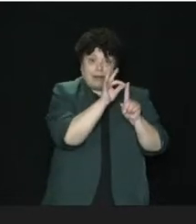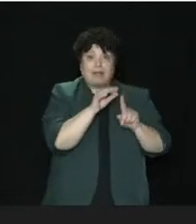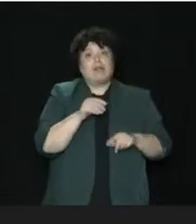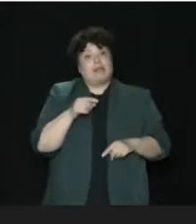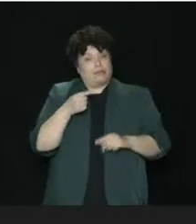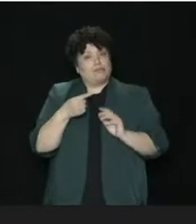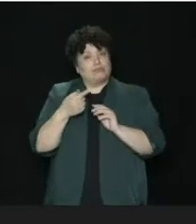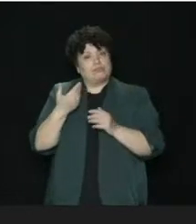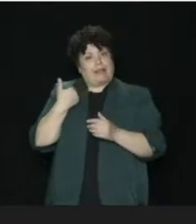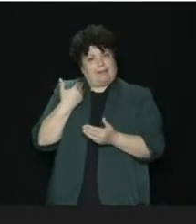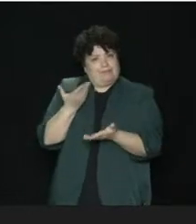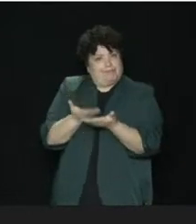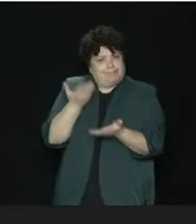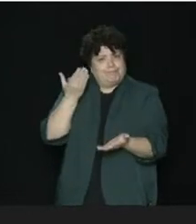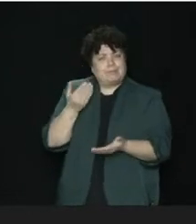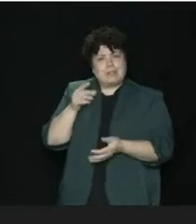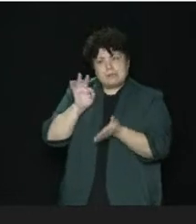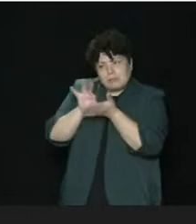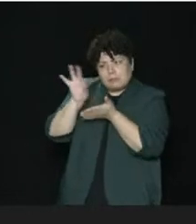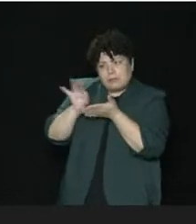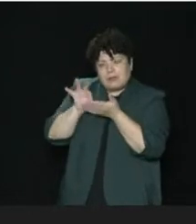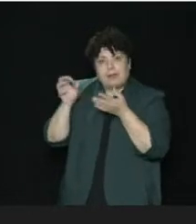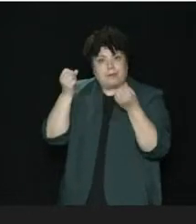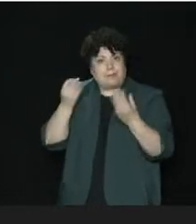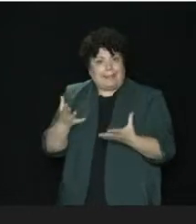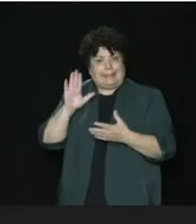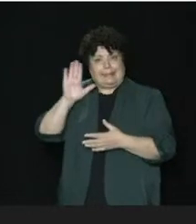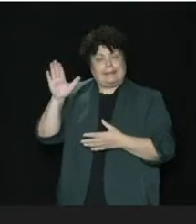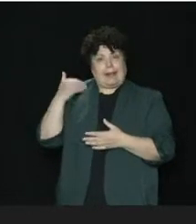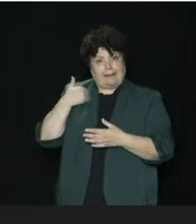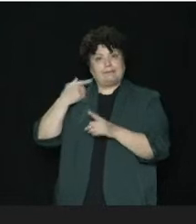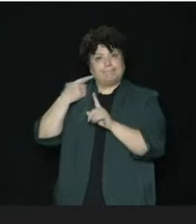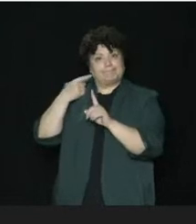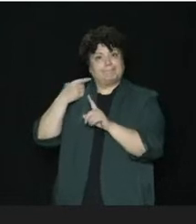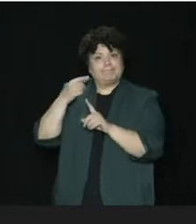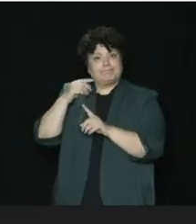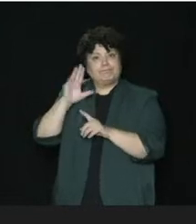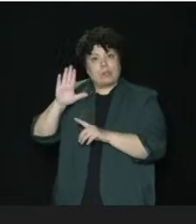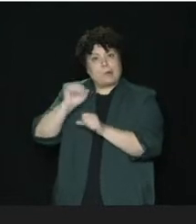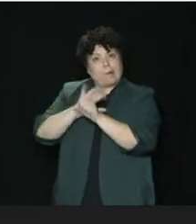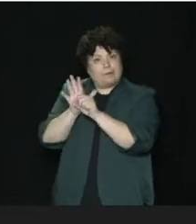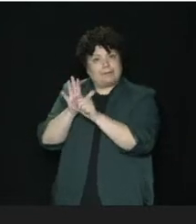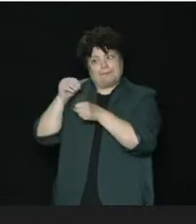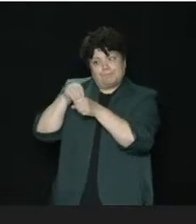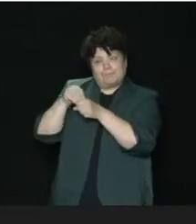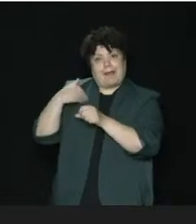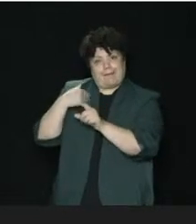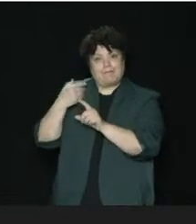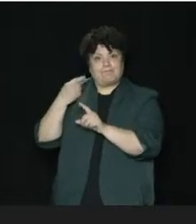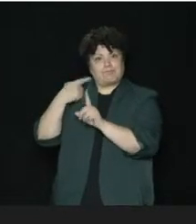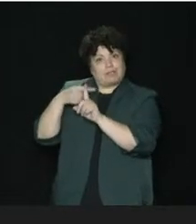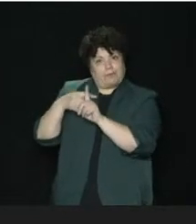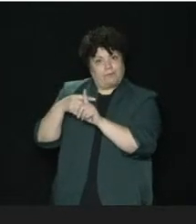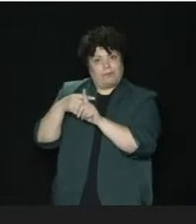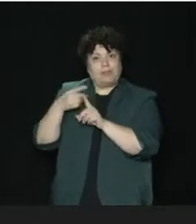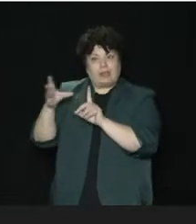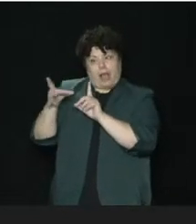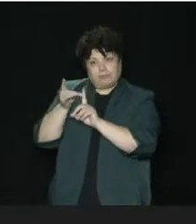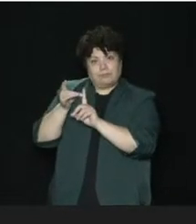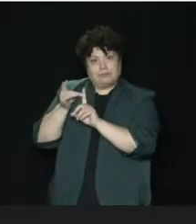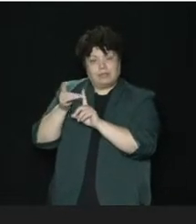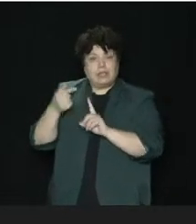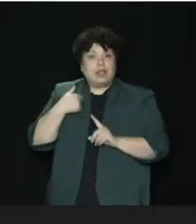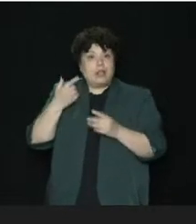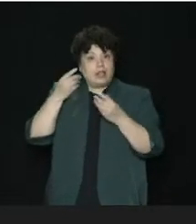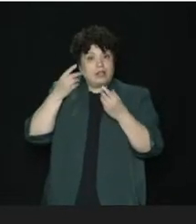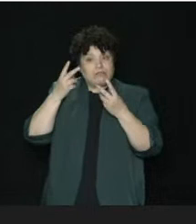of importation of people testing positive on the on-arrival test. And that's why, based on that data, we were